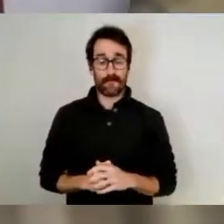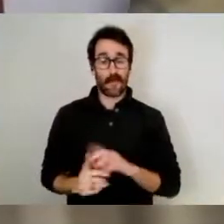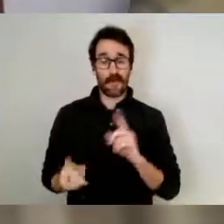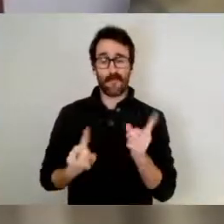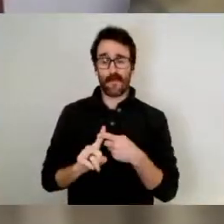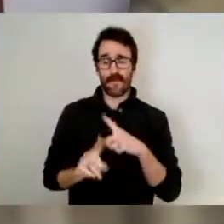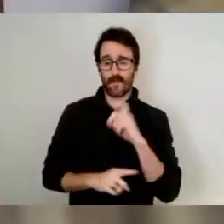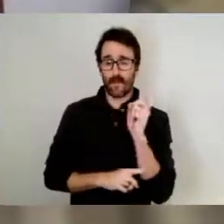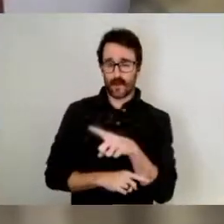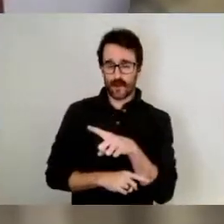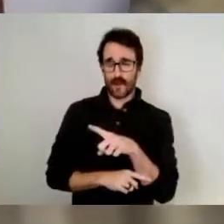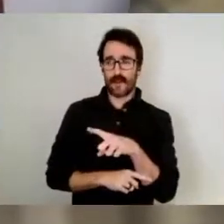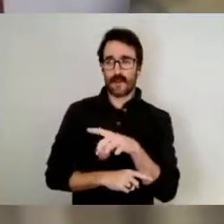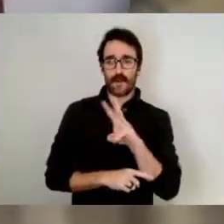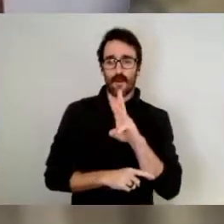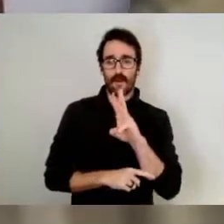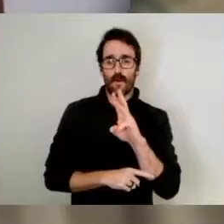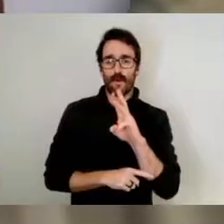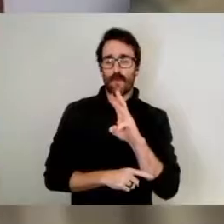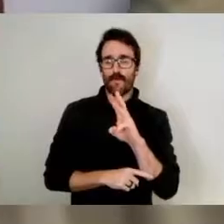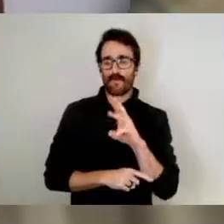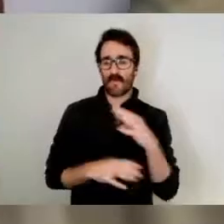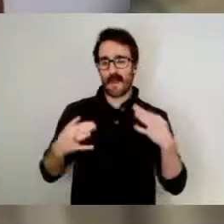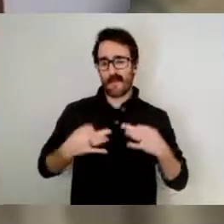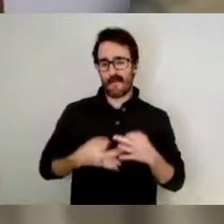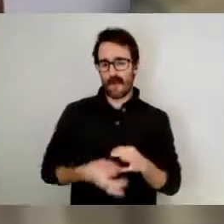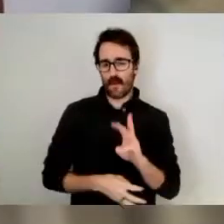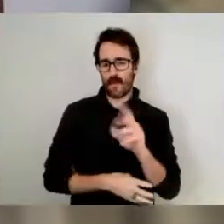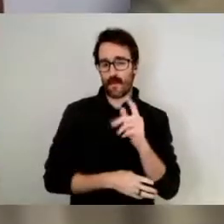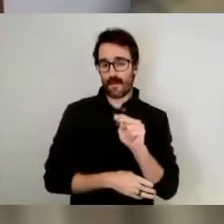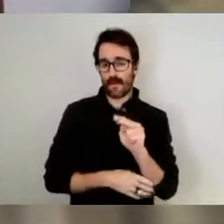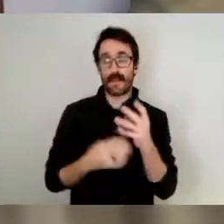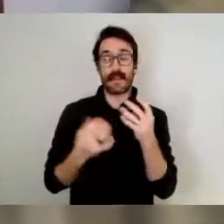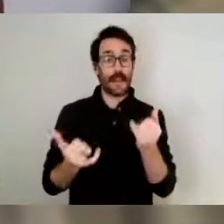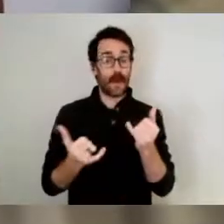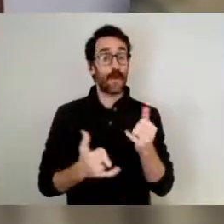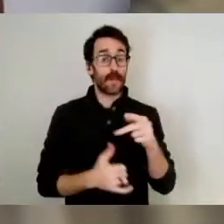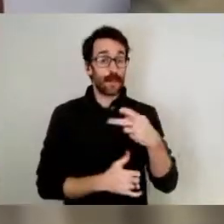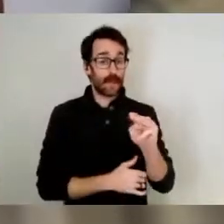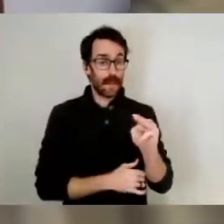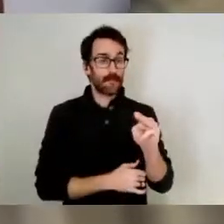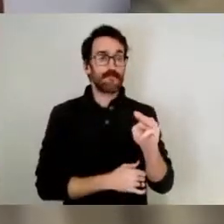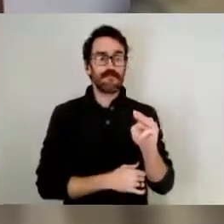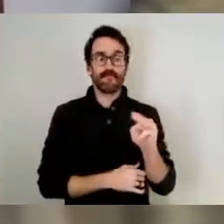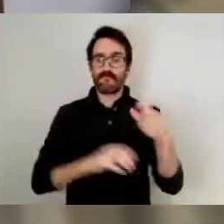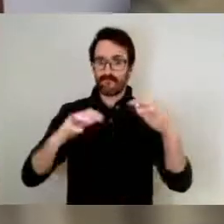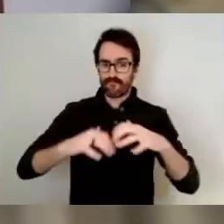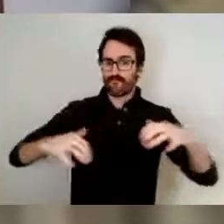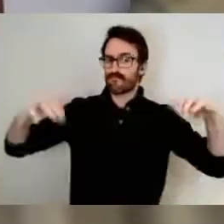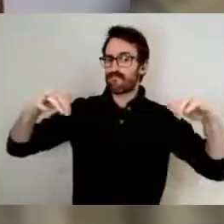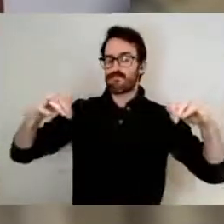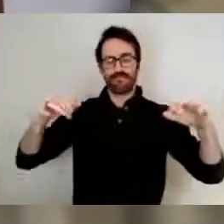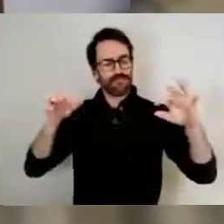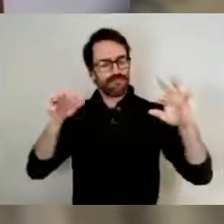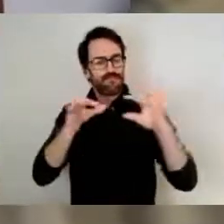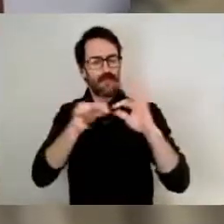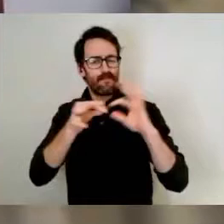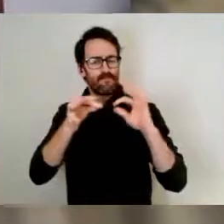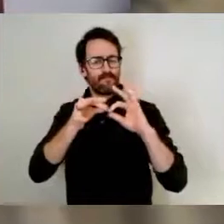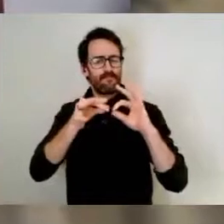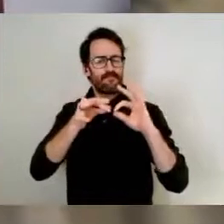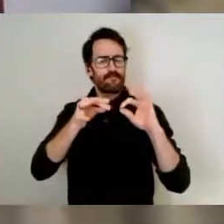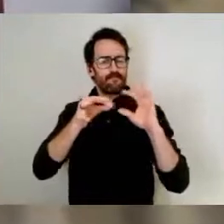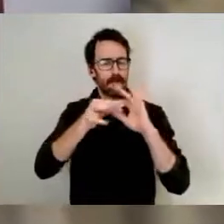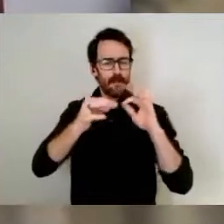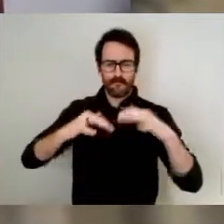successfully negotiate the members of that were in occupying Confederation Park to leave over the weekend. So